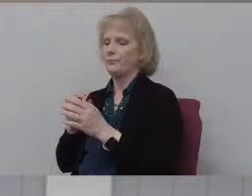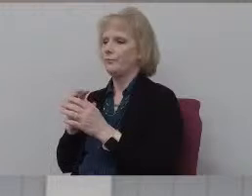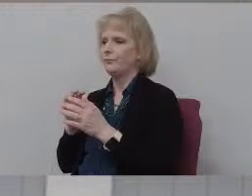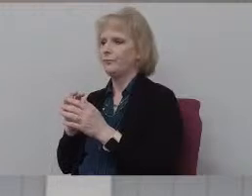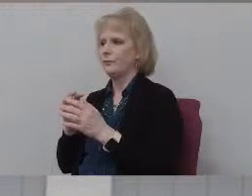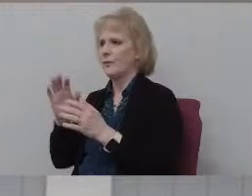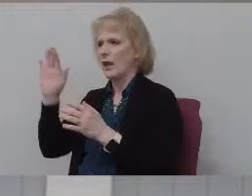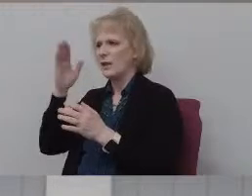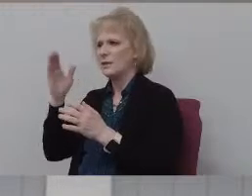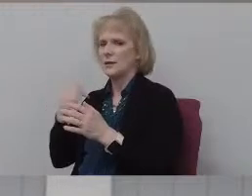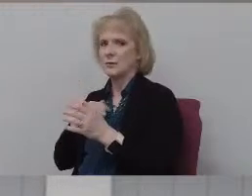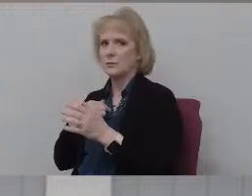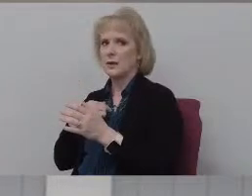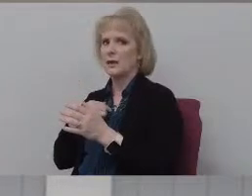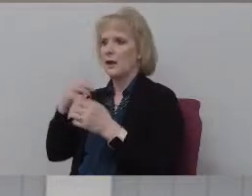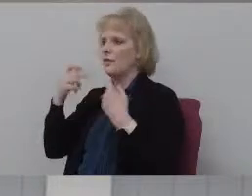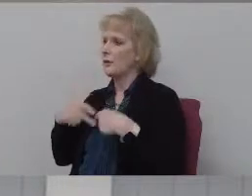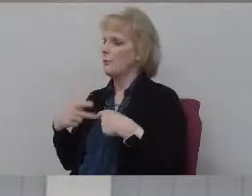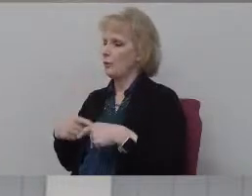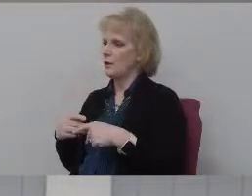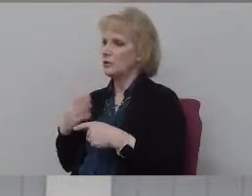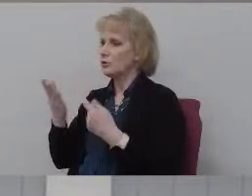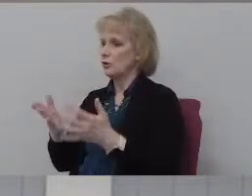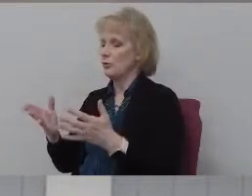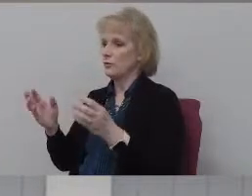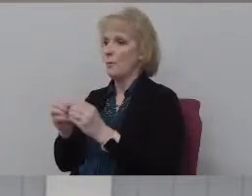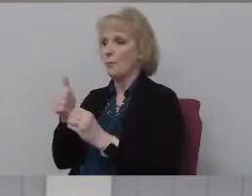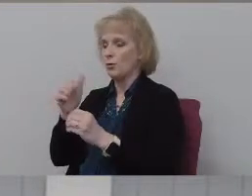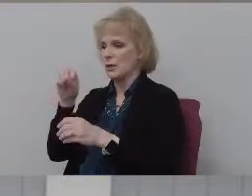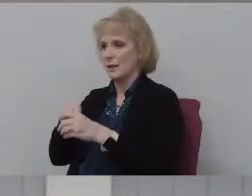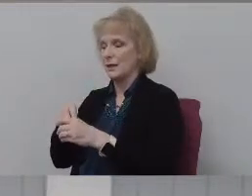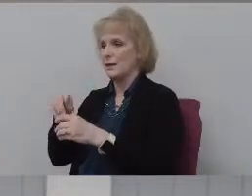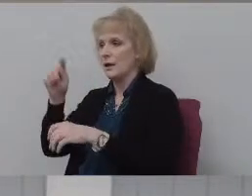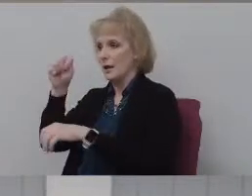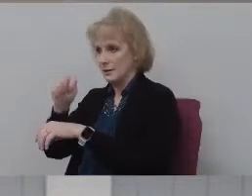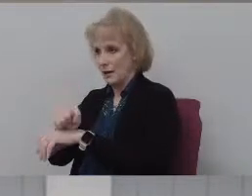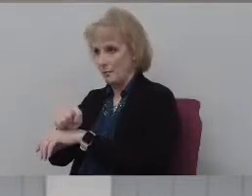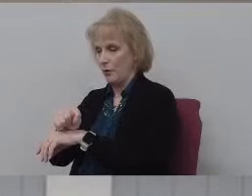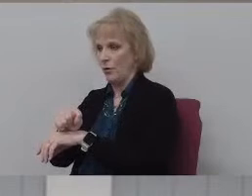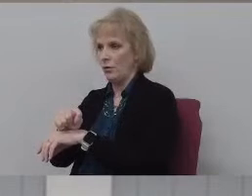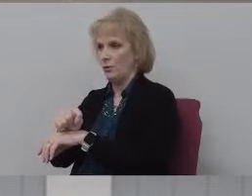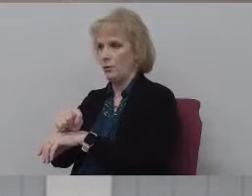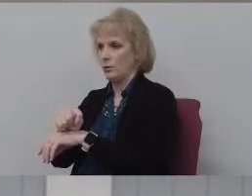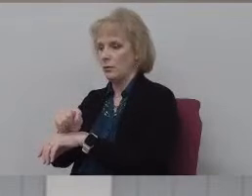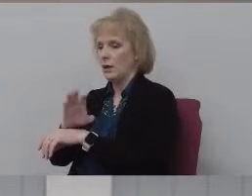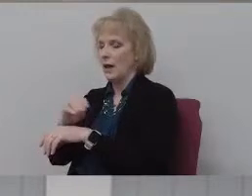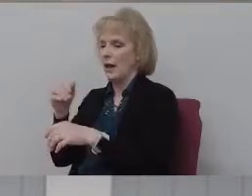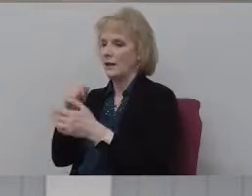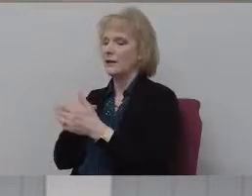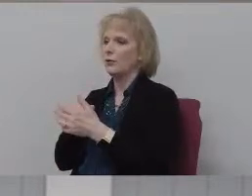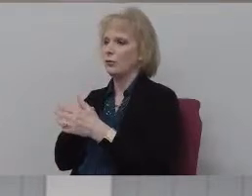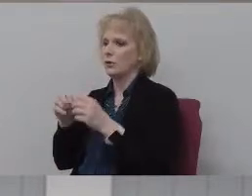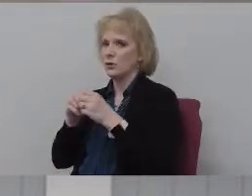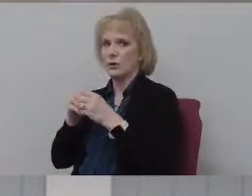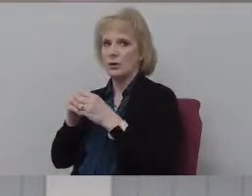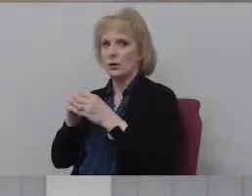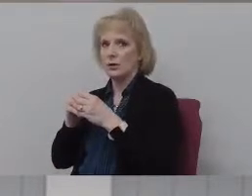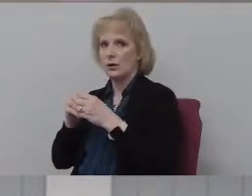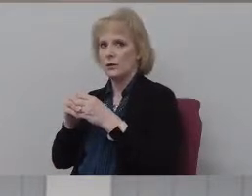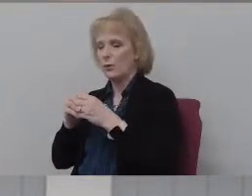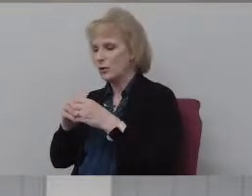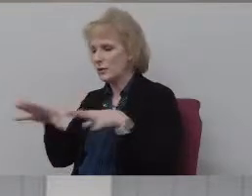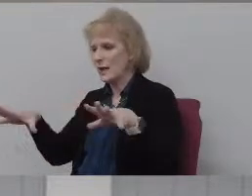at it, the priests served mostly in the temple, and, you know, they were scattered around the country when they were off duty,